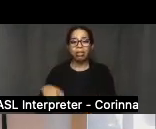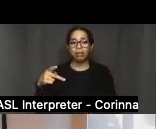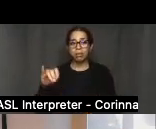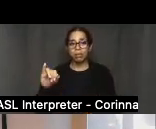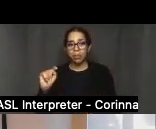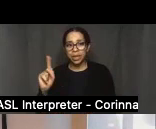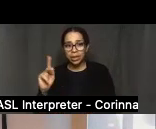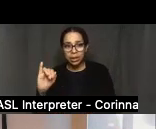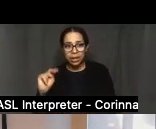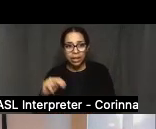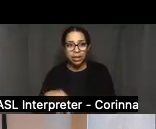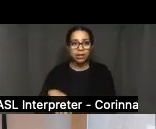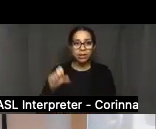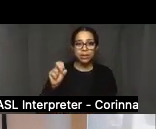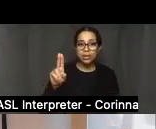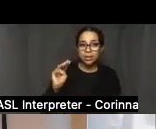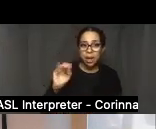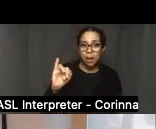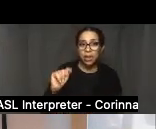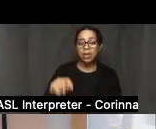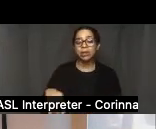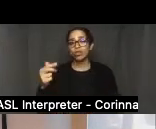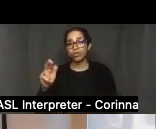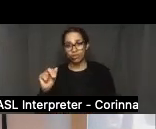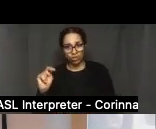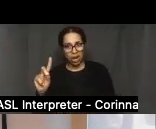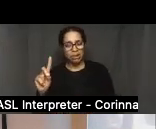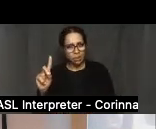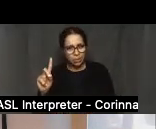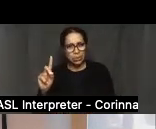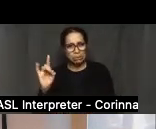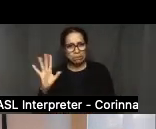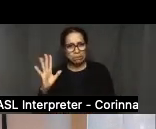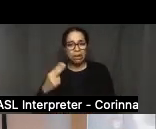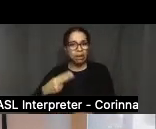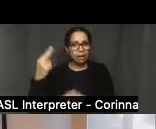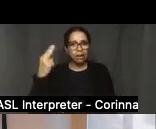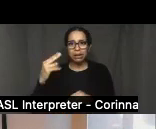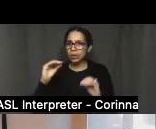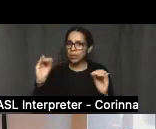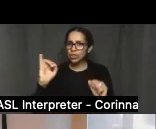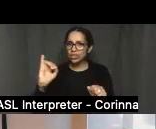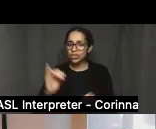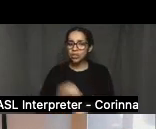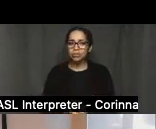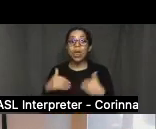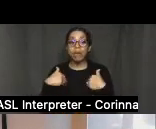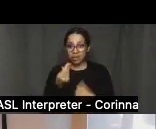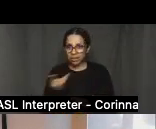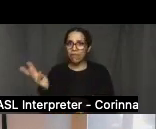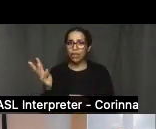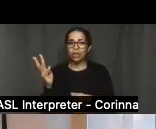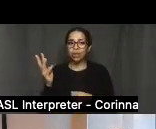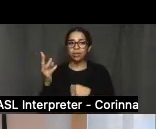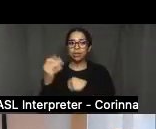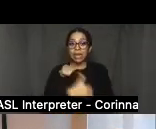of uninsurance. Now, I will point out that we have several counties that are hashed out. And in those